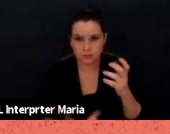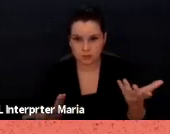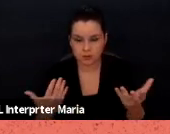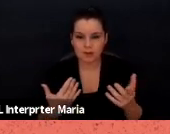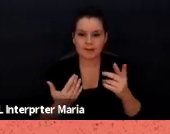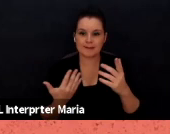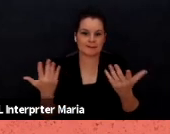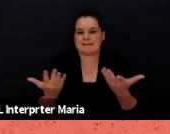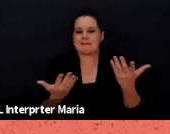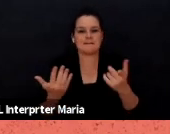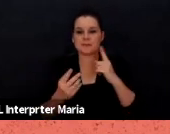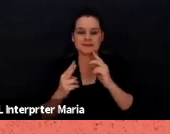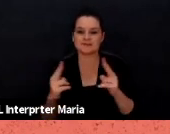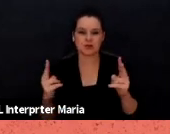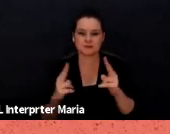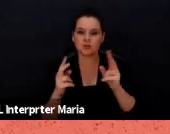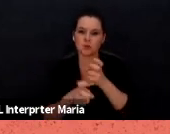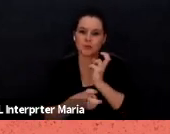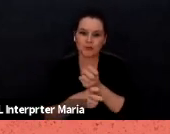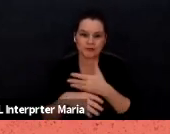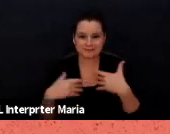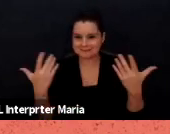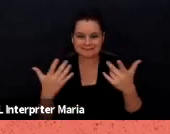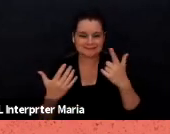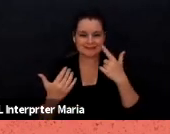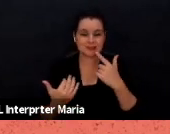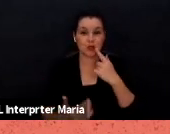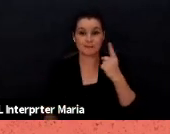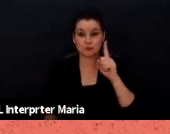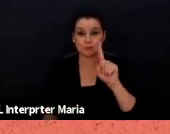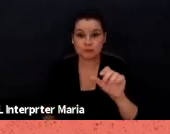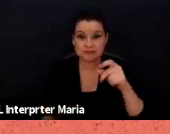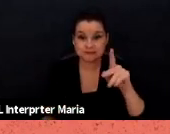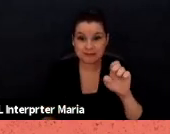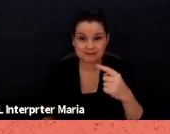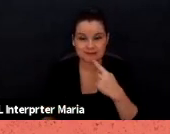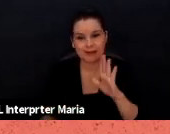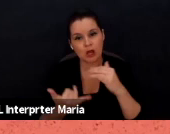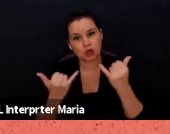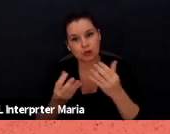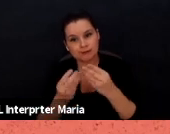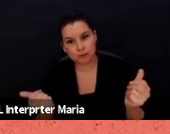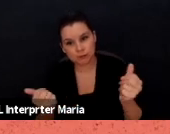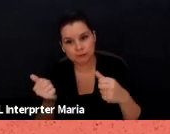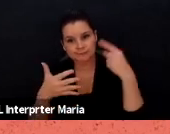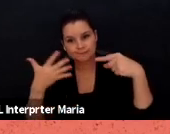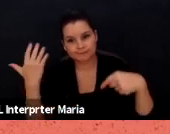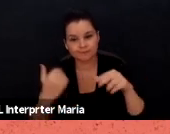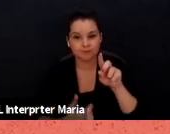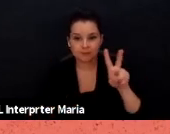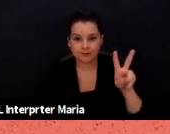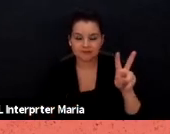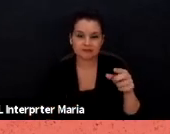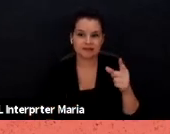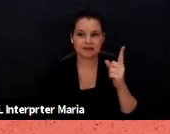like it's very hard like coming into a space where it's talking like, okay, our current solution to domestic violence is like